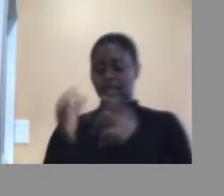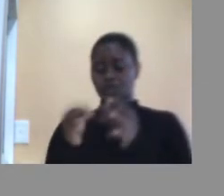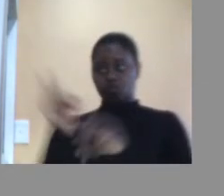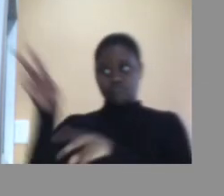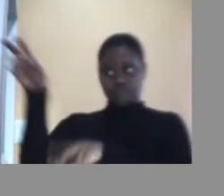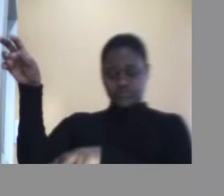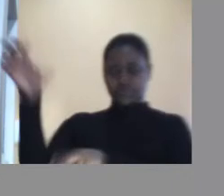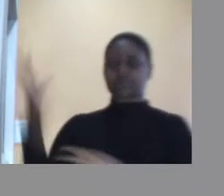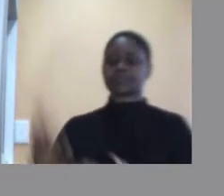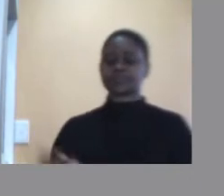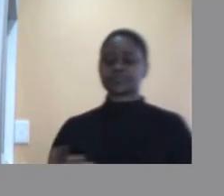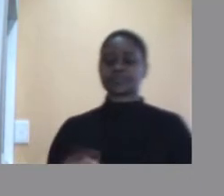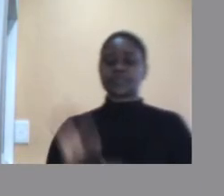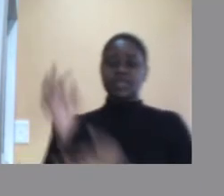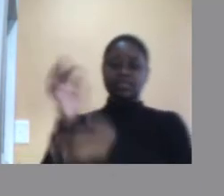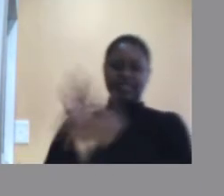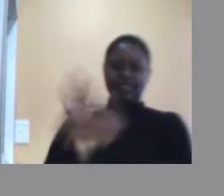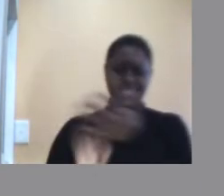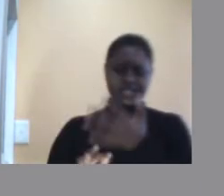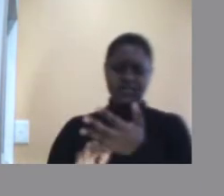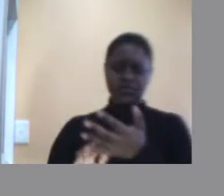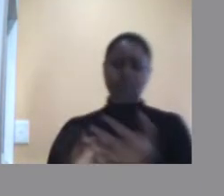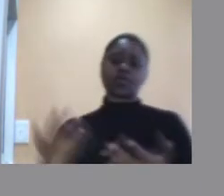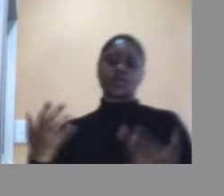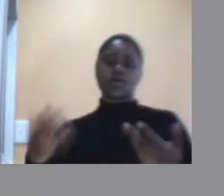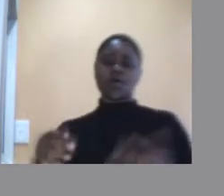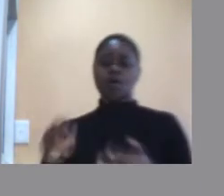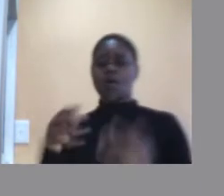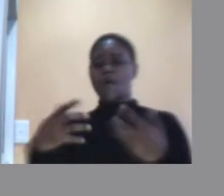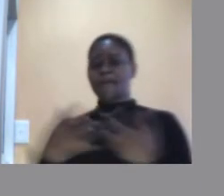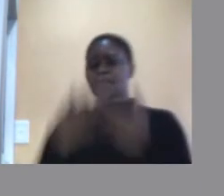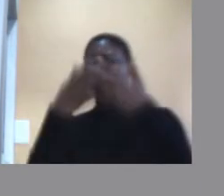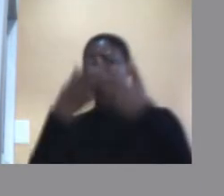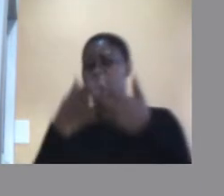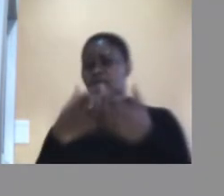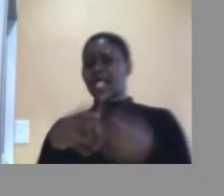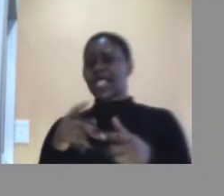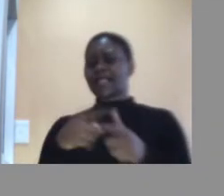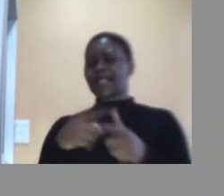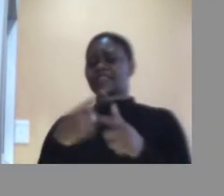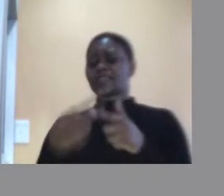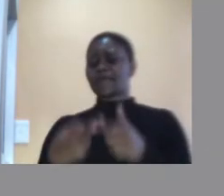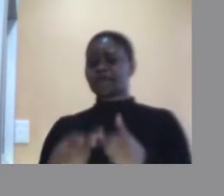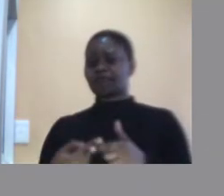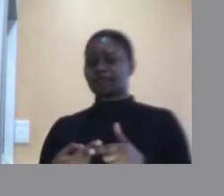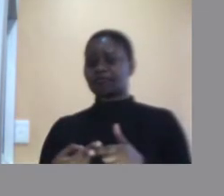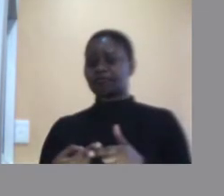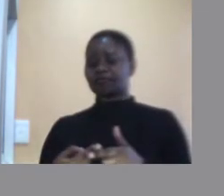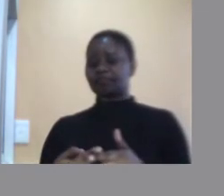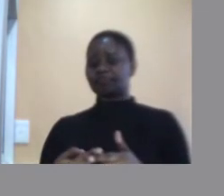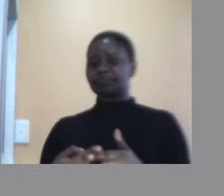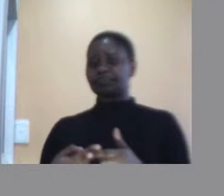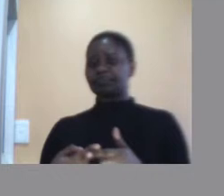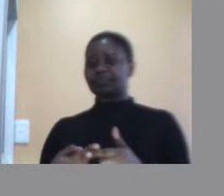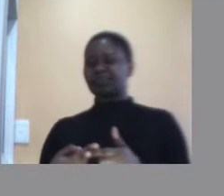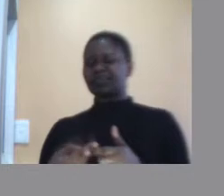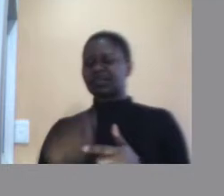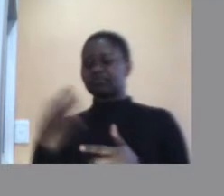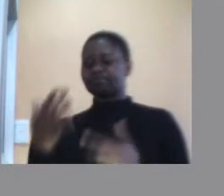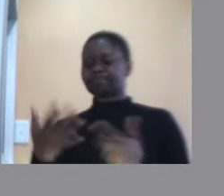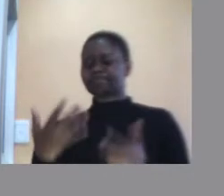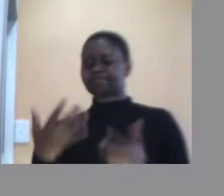quote, "The historical comprise of 1910 has therefore this